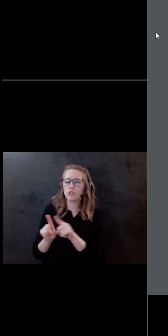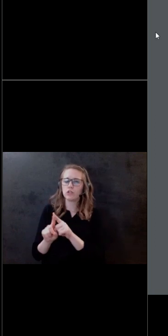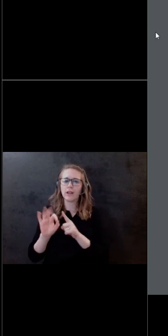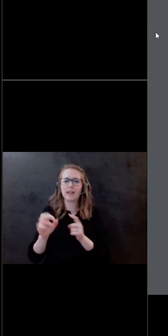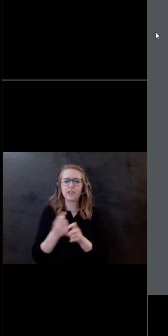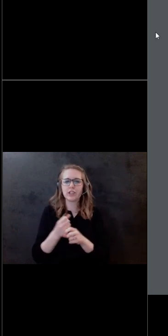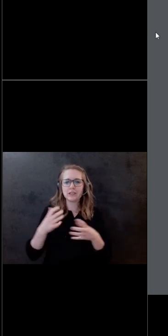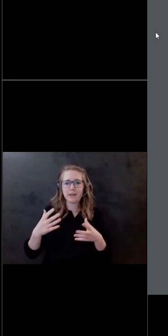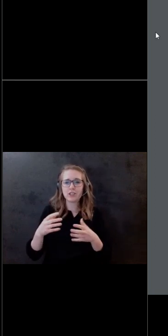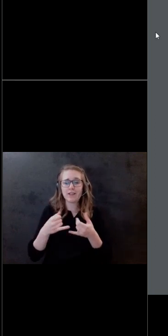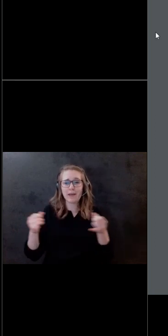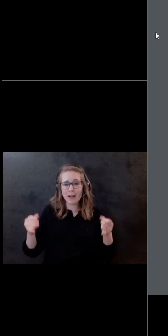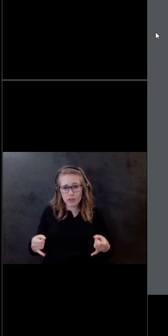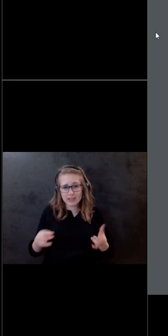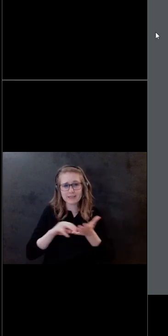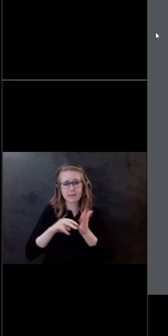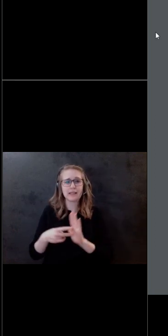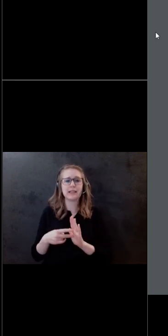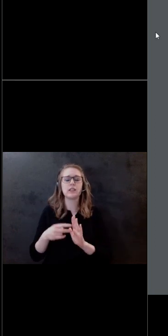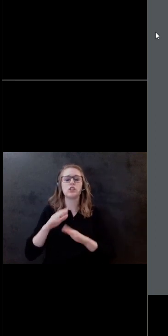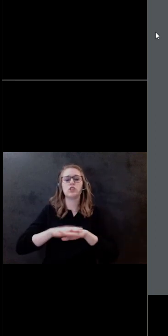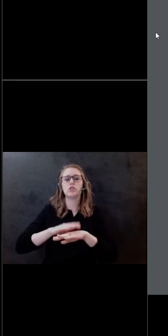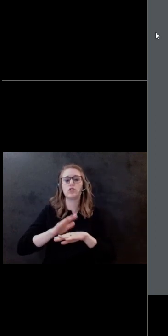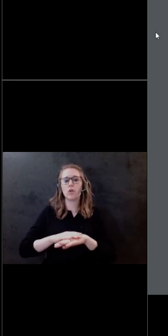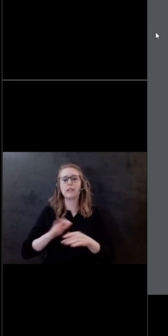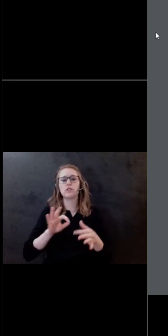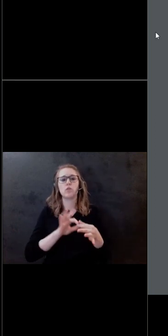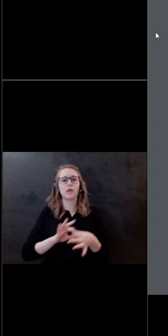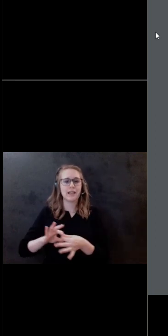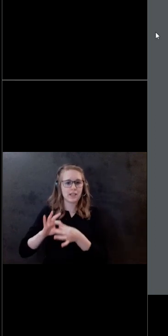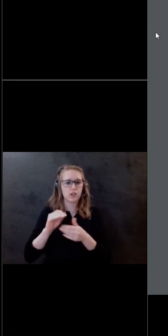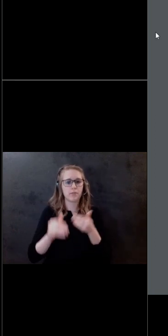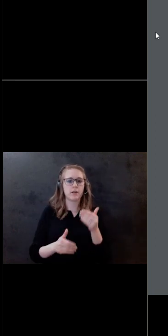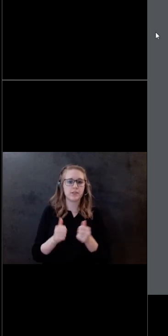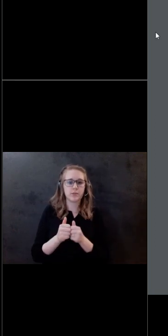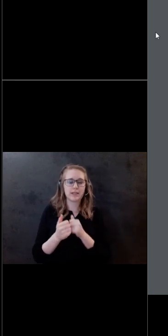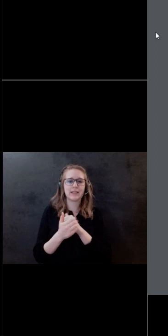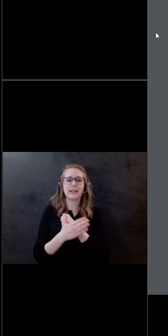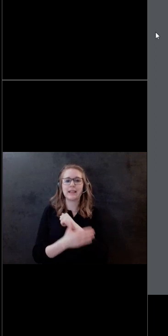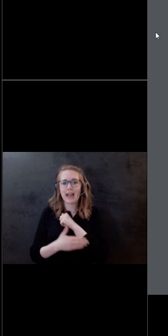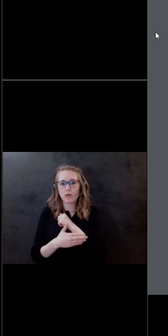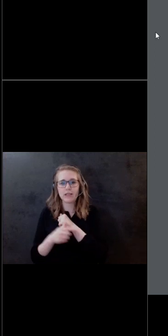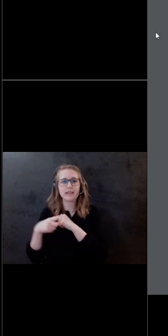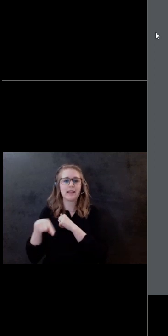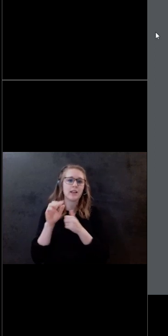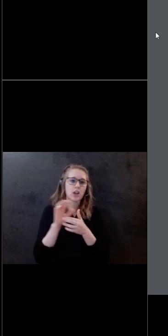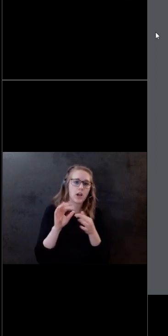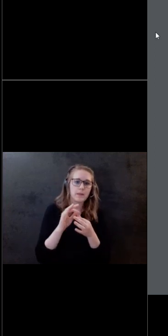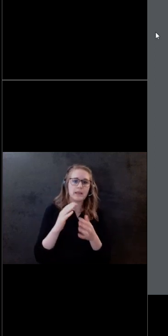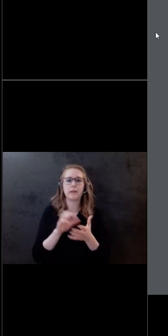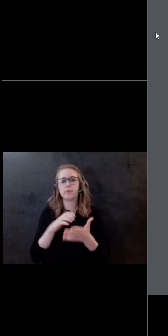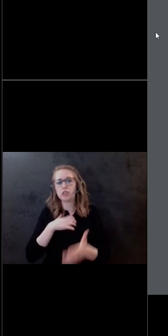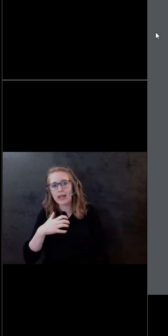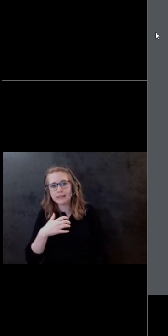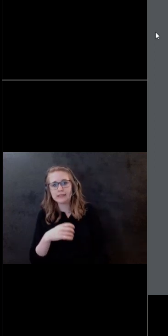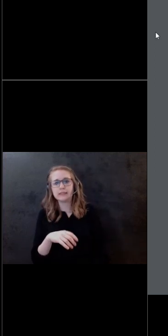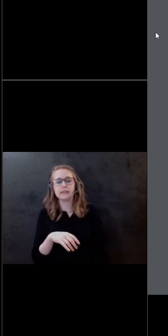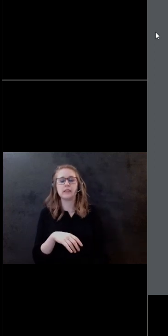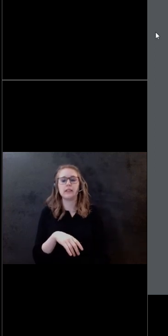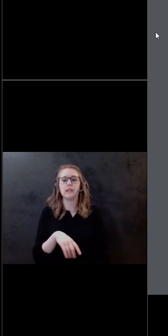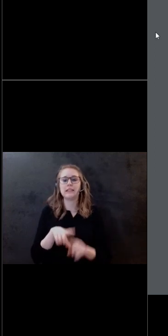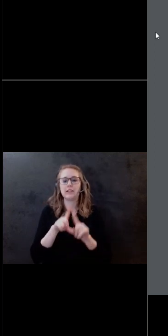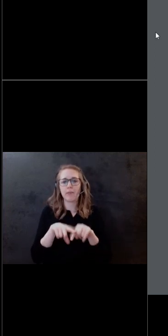expansion of the boundaries, then there's a notice and coordination process with the county, which they can comment and object. And you know, the